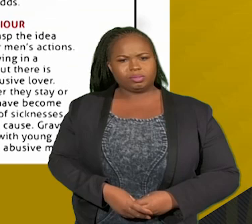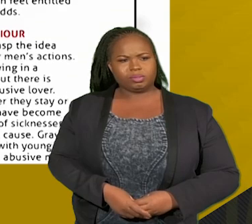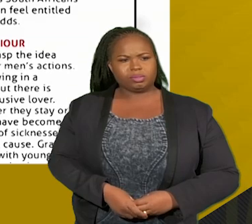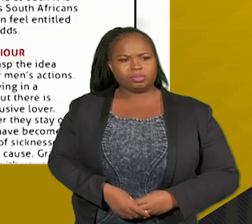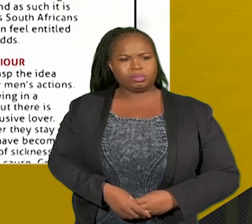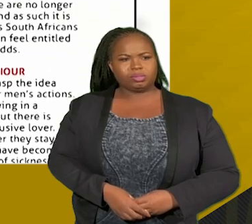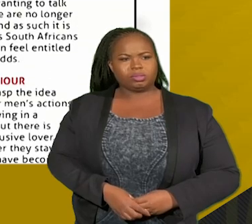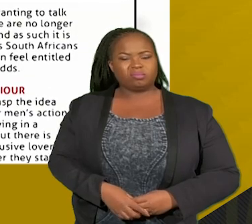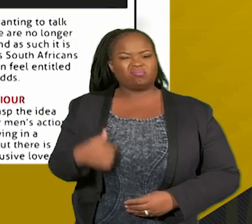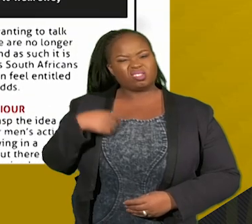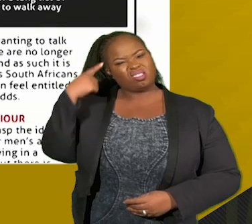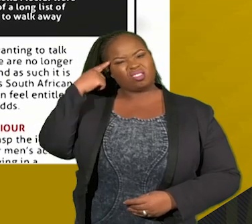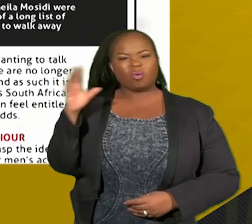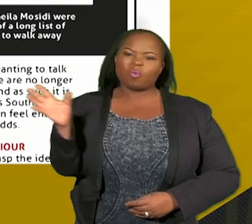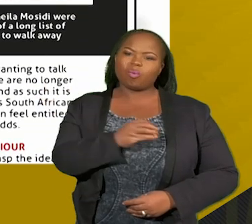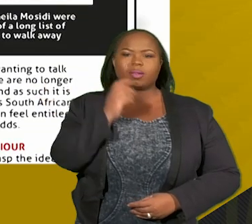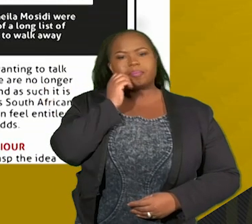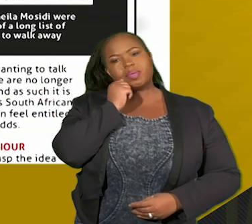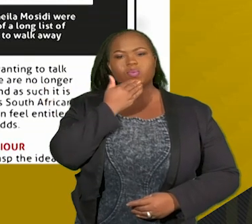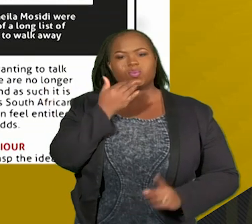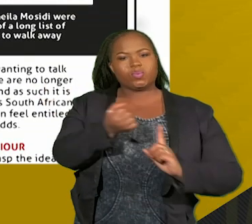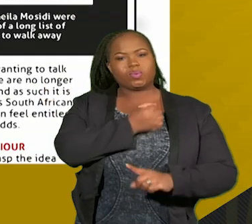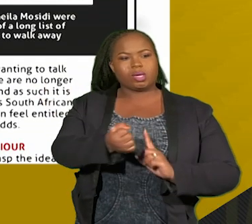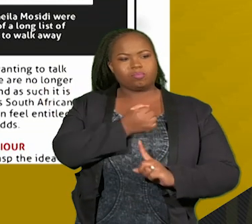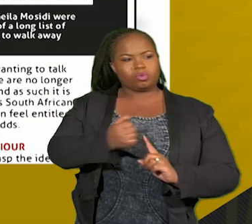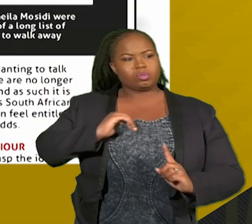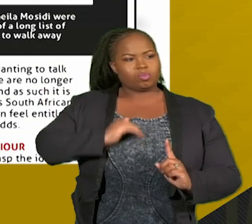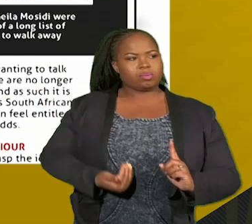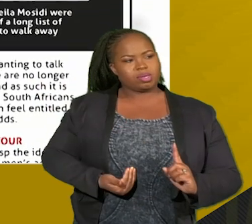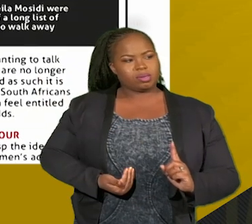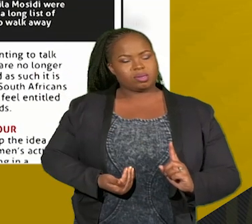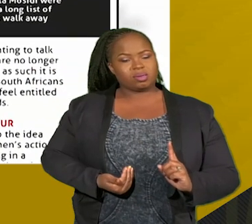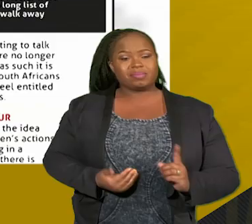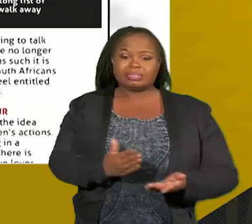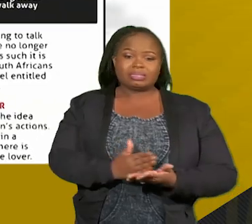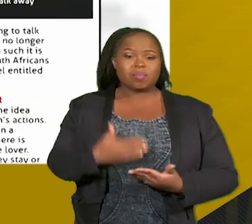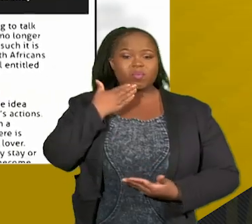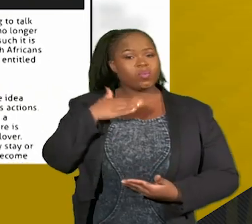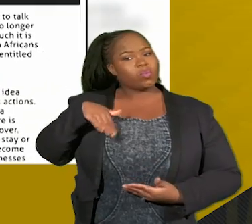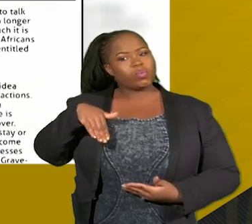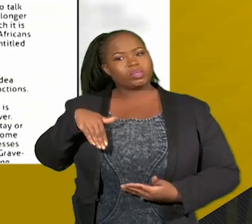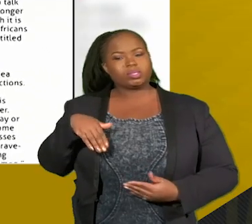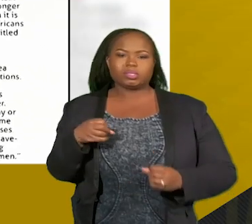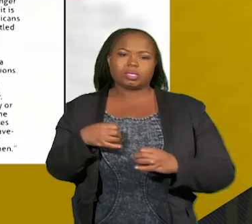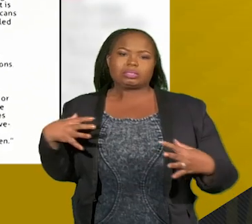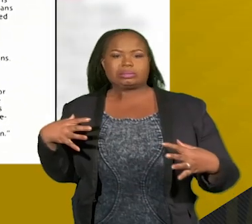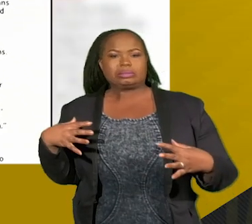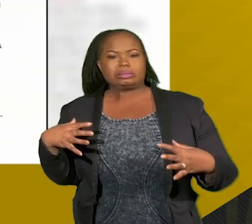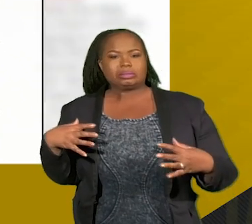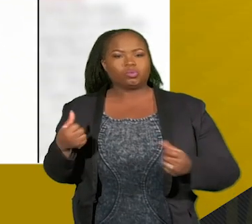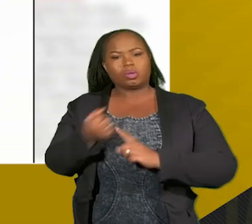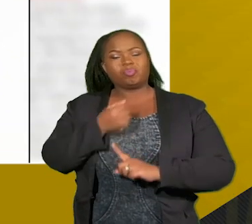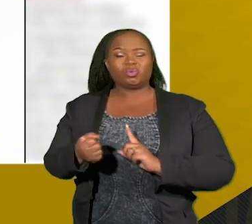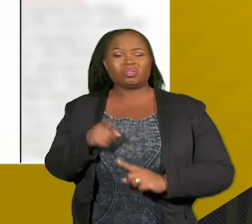I think all men that abuses their women, or even those who have not started, if you feel guilty,